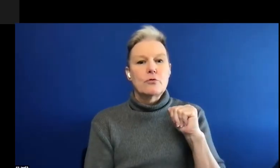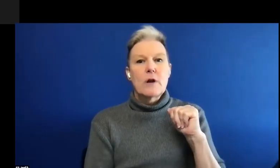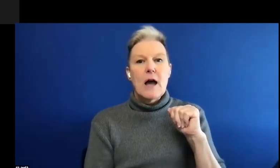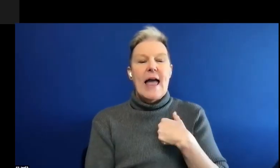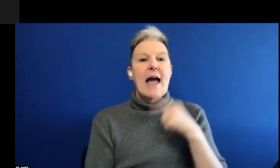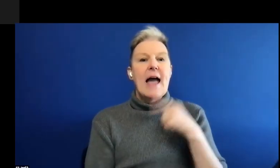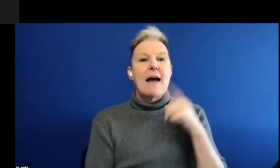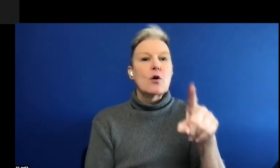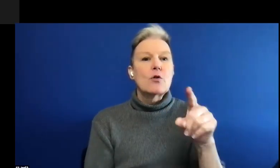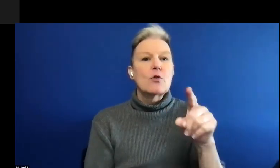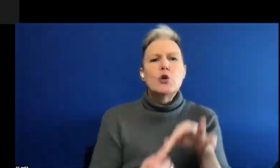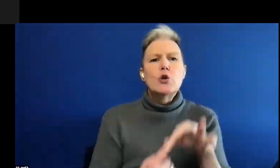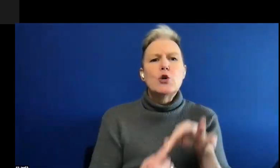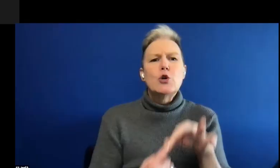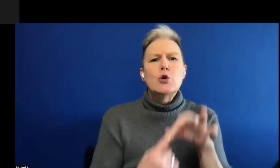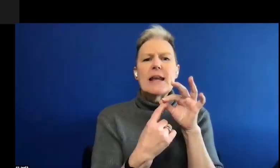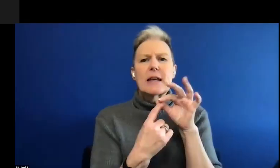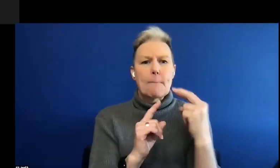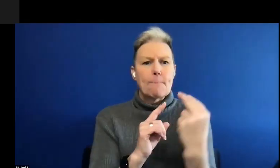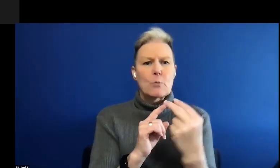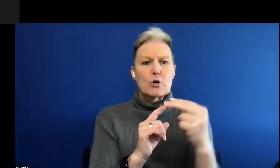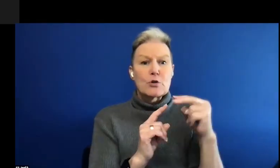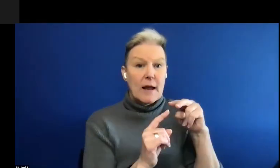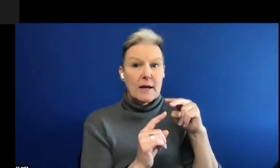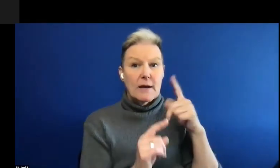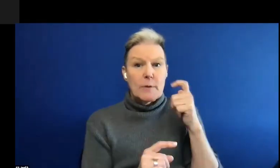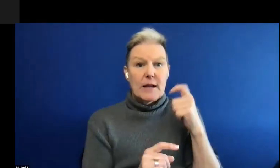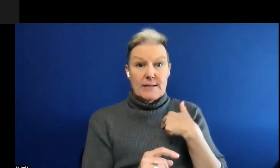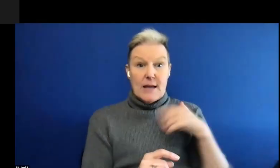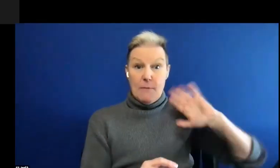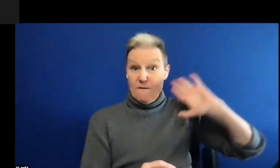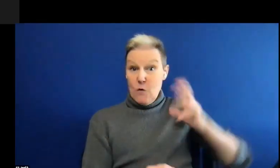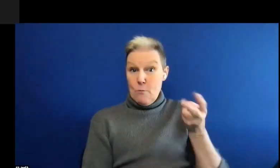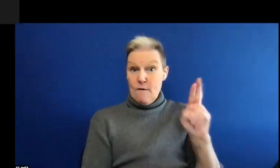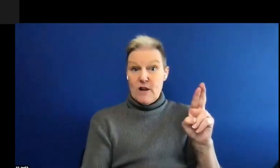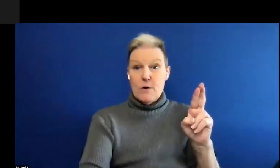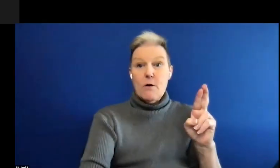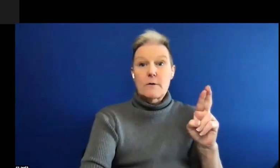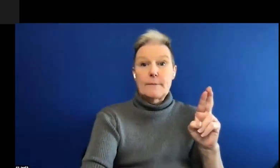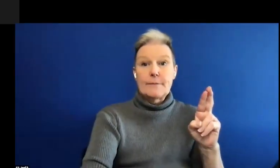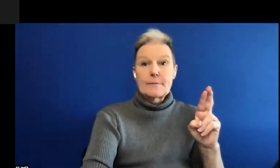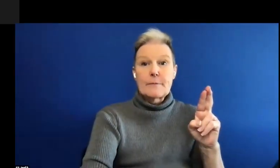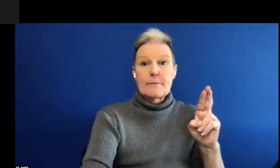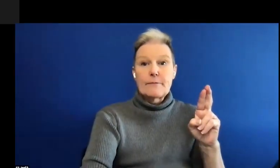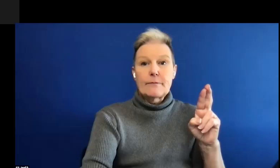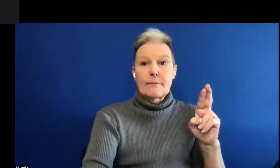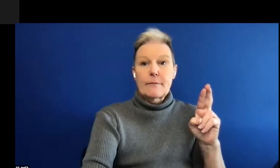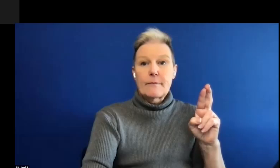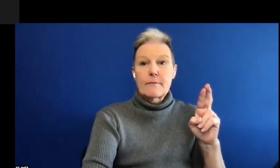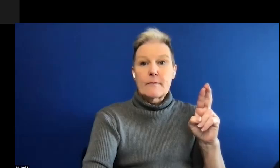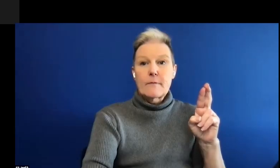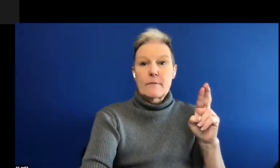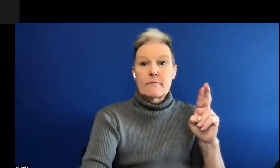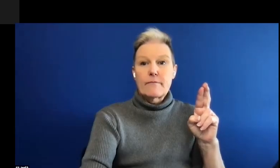have a unique perspective, I think, because I'm a former VR counselor. I'm a